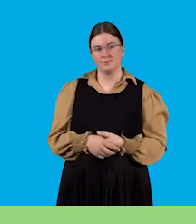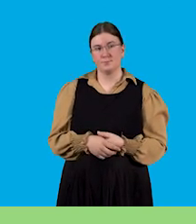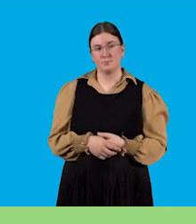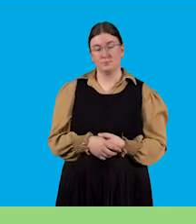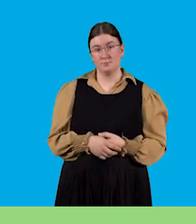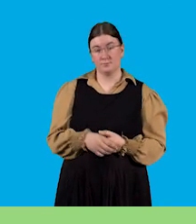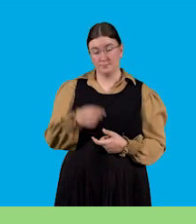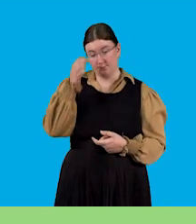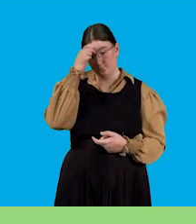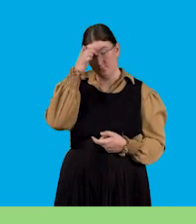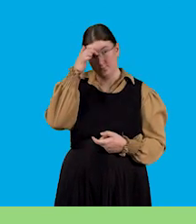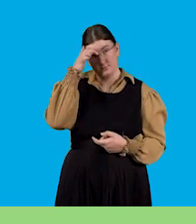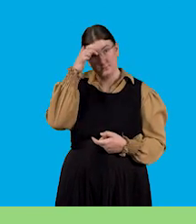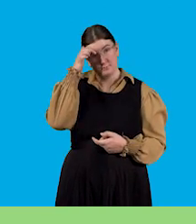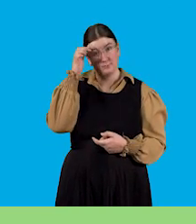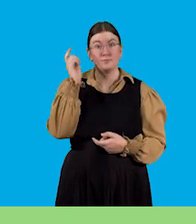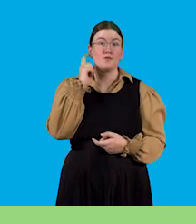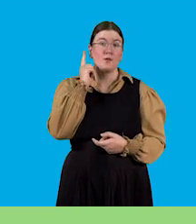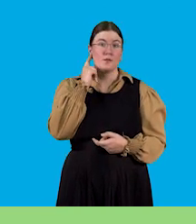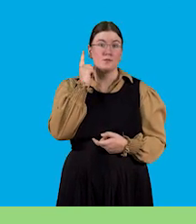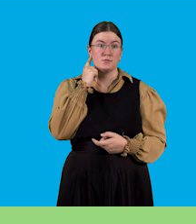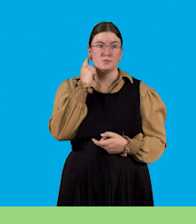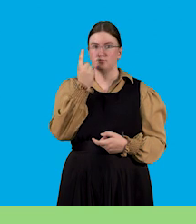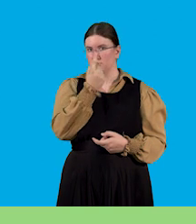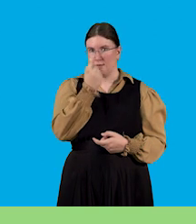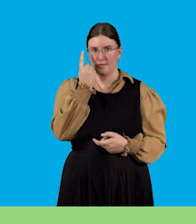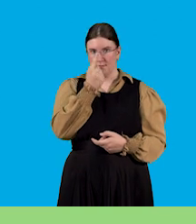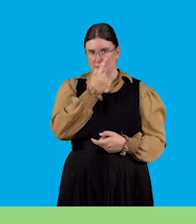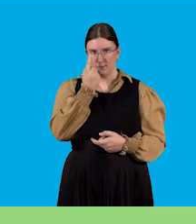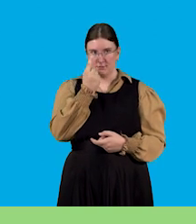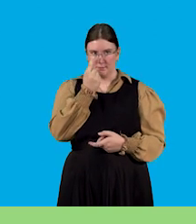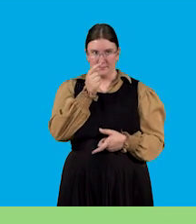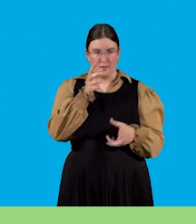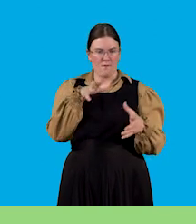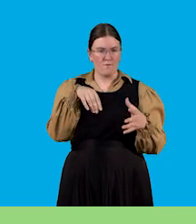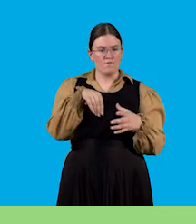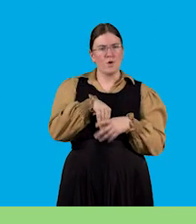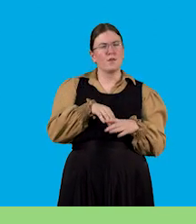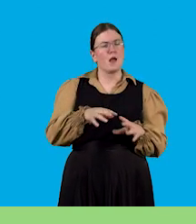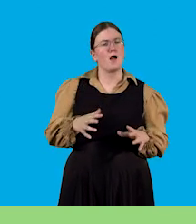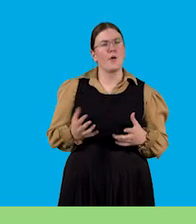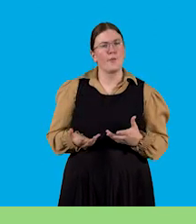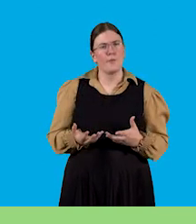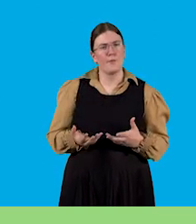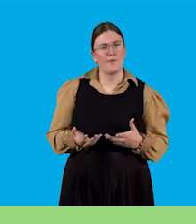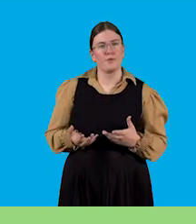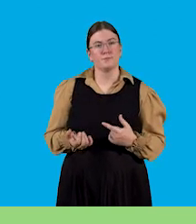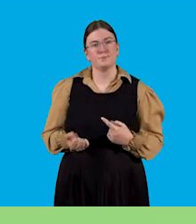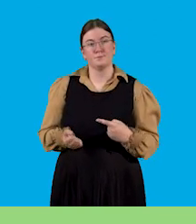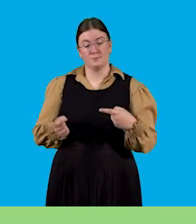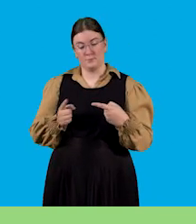So we have the ears and the eyes. How are these 2 sense organs